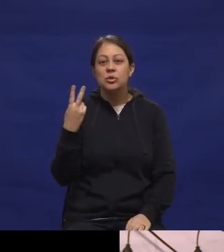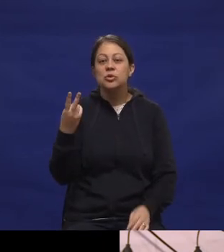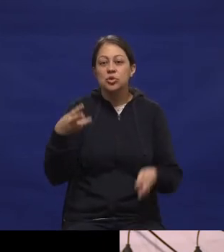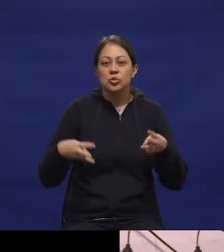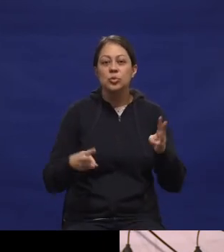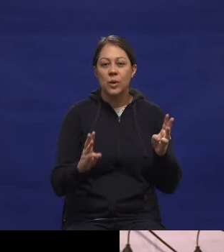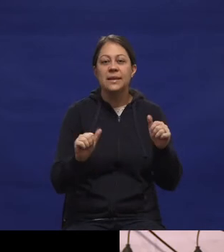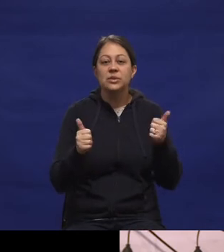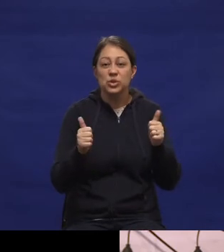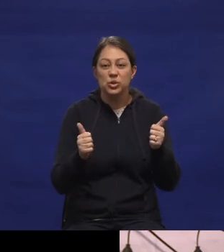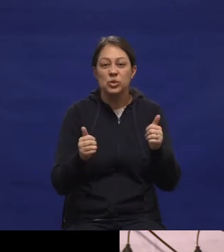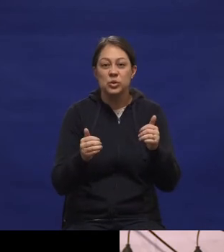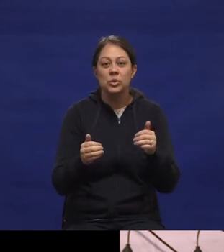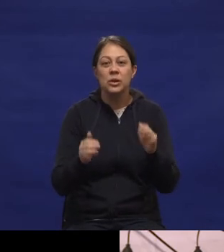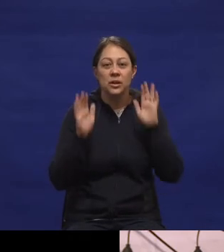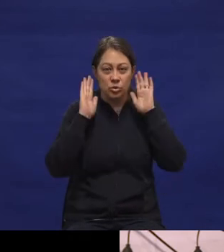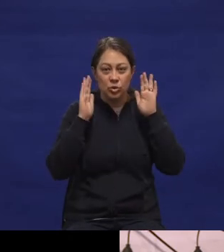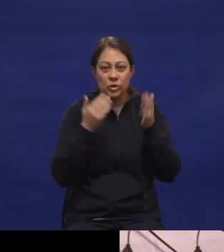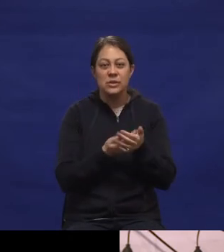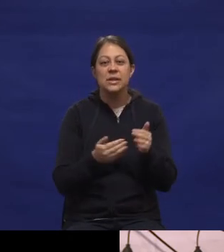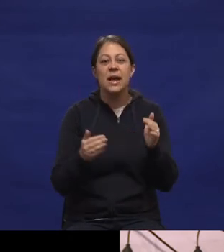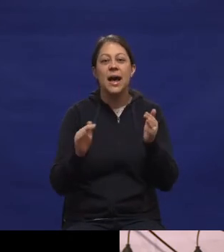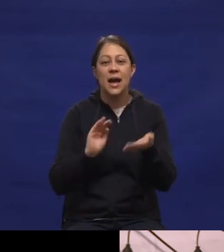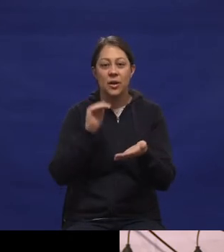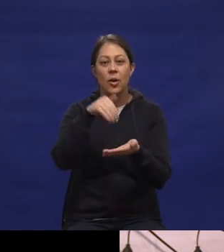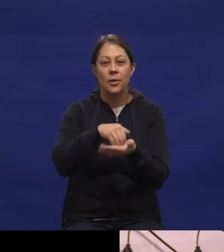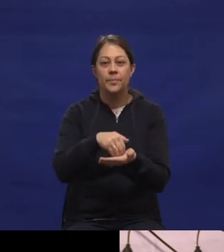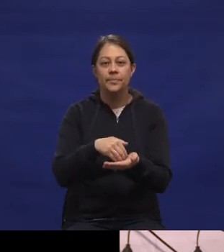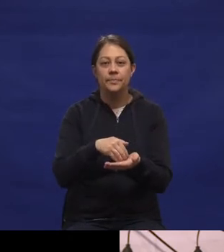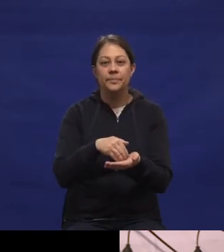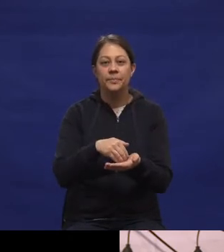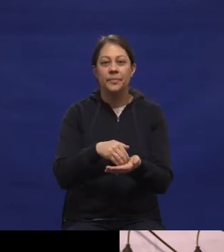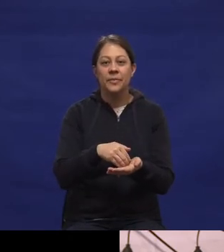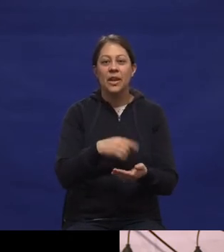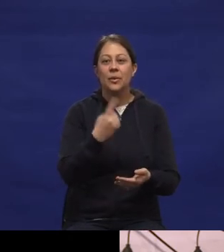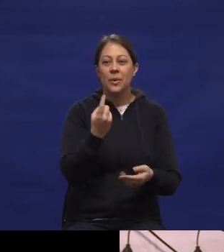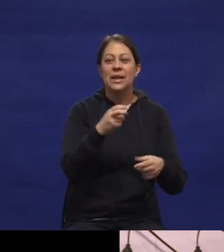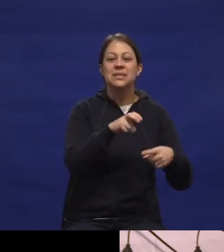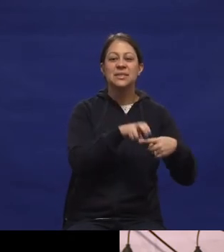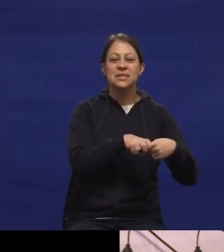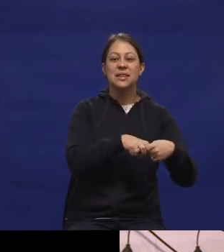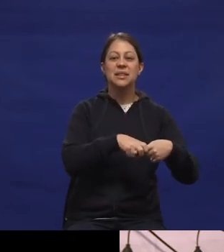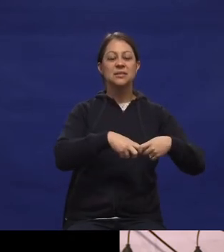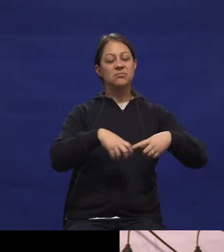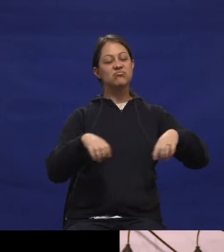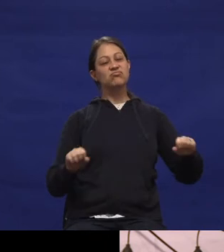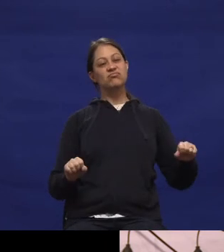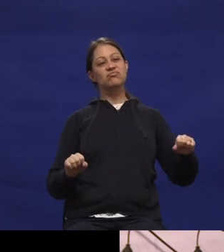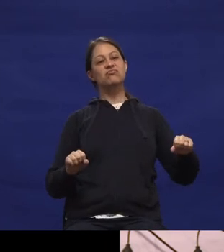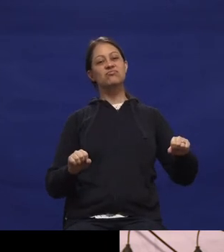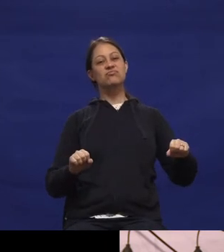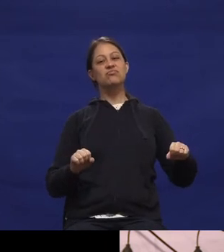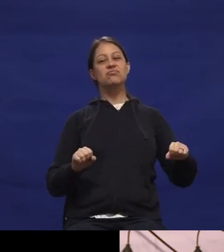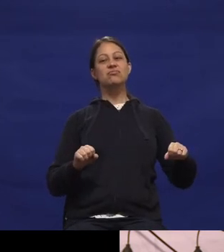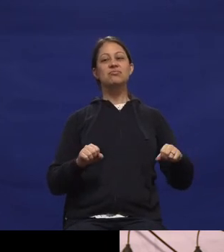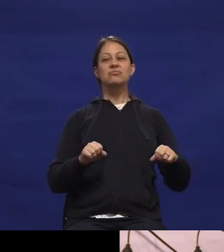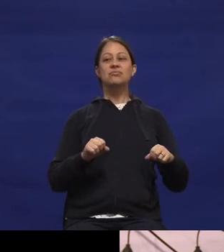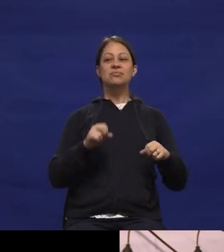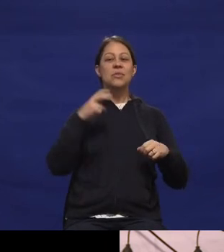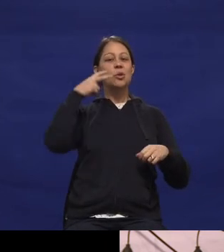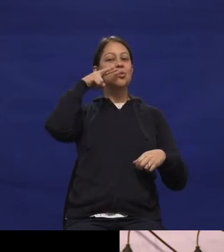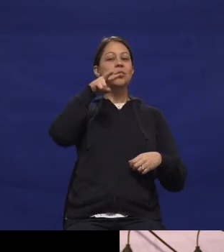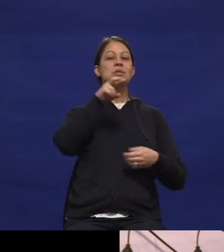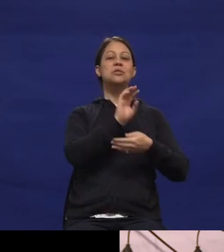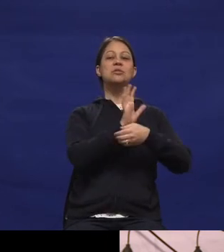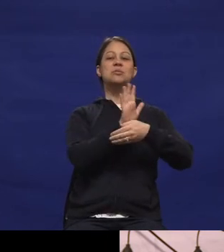You can sit in your chair and you can watch church. Yeah. You can sit like you'd watch a movie, lie back, be comfortable, and that's kind of